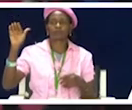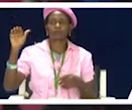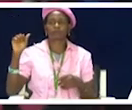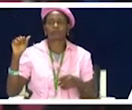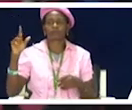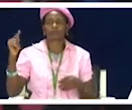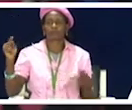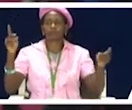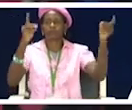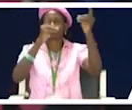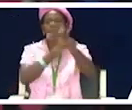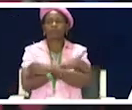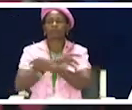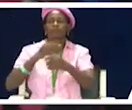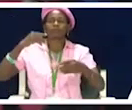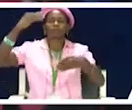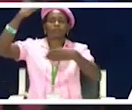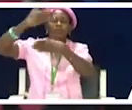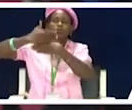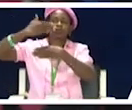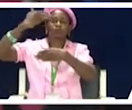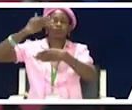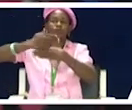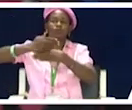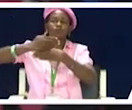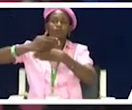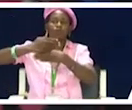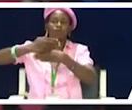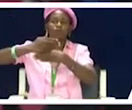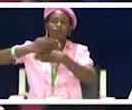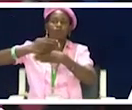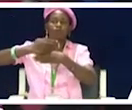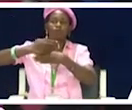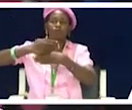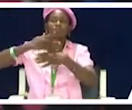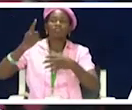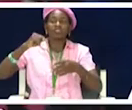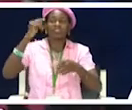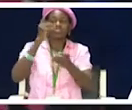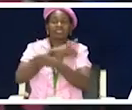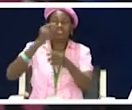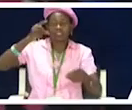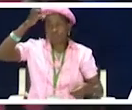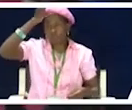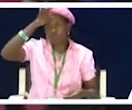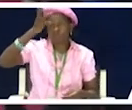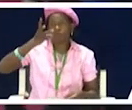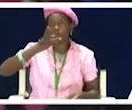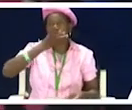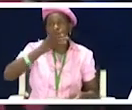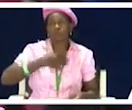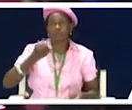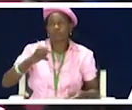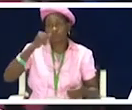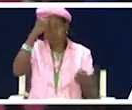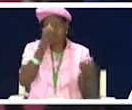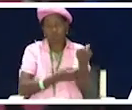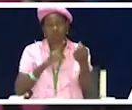the day the widow and his, the widow of Zarephath and his son were to